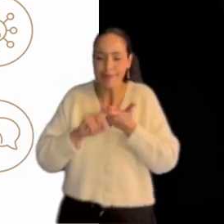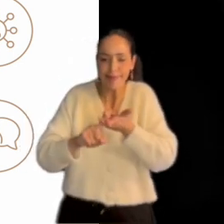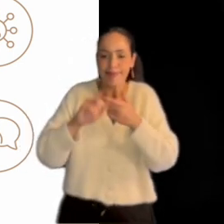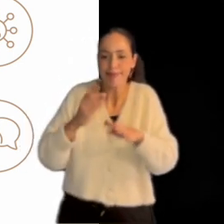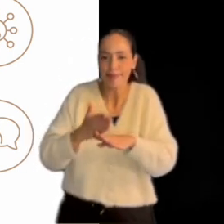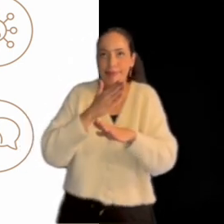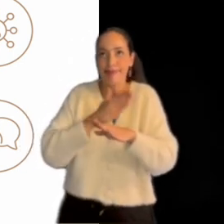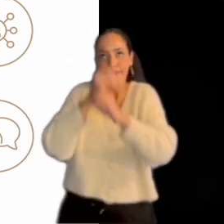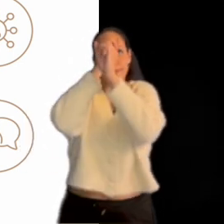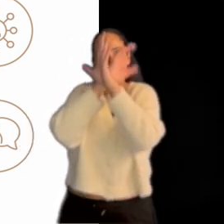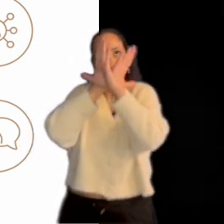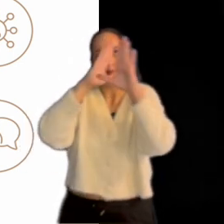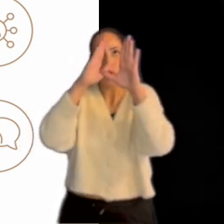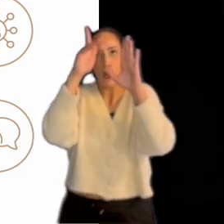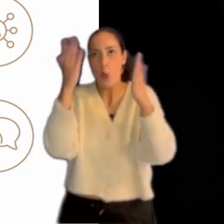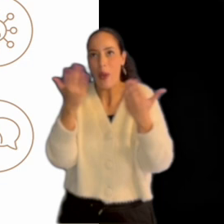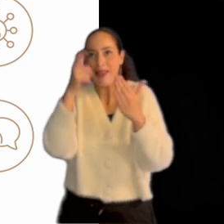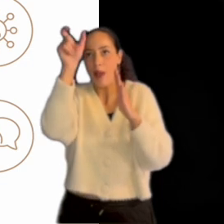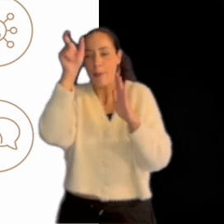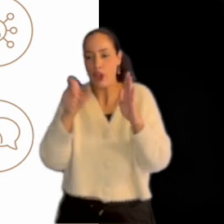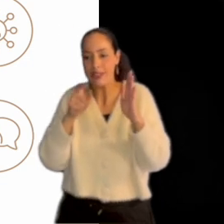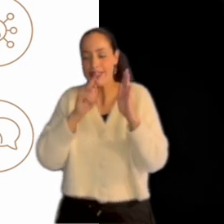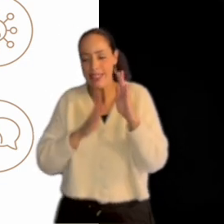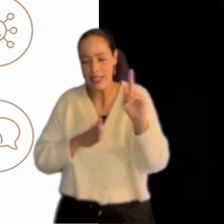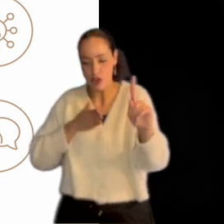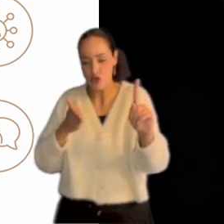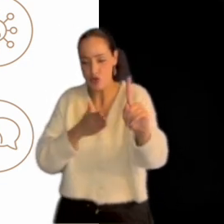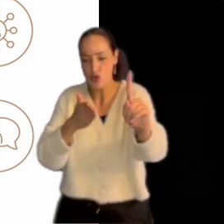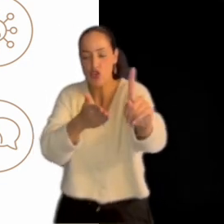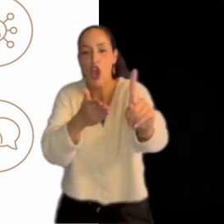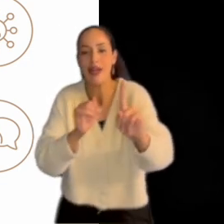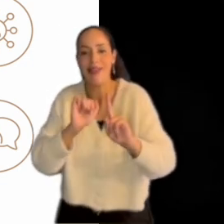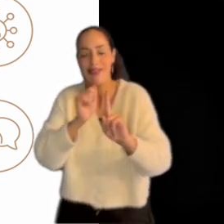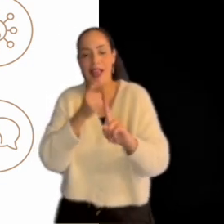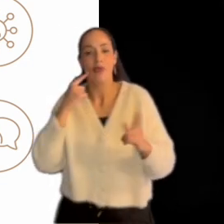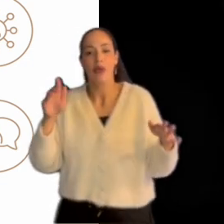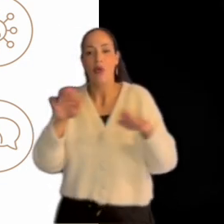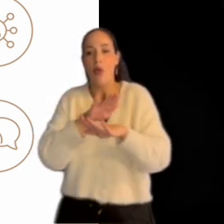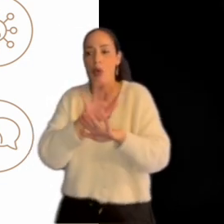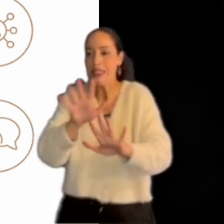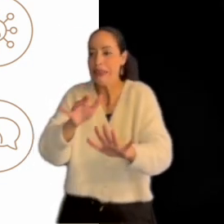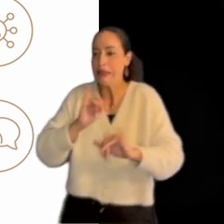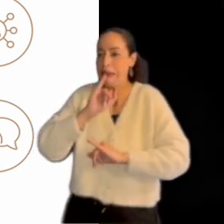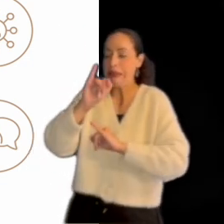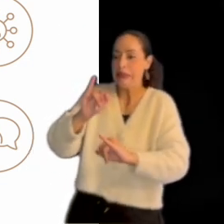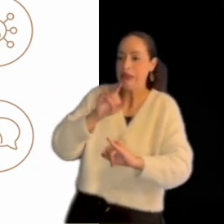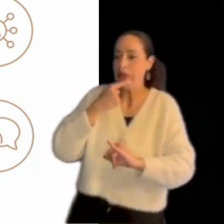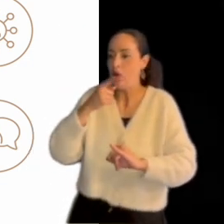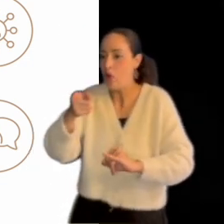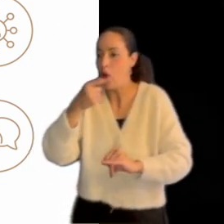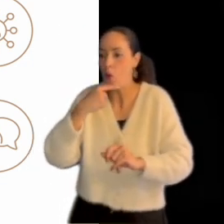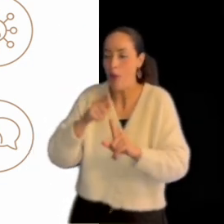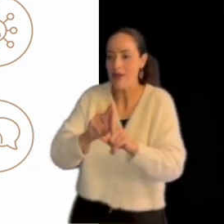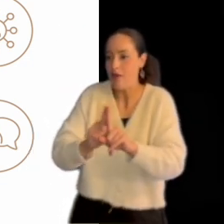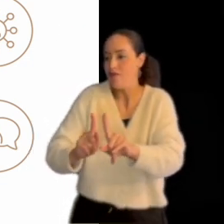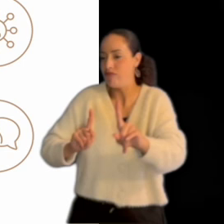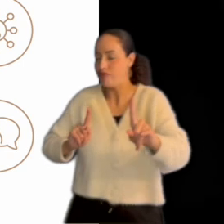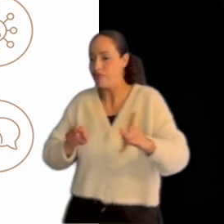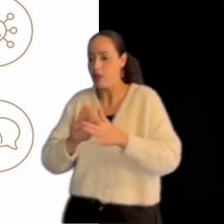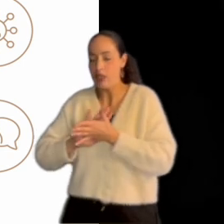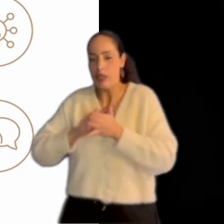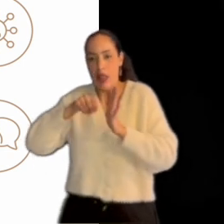darkness. I hear countless stories of rejection which occur precisely at the moment when distress is intensified and support is needed the